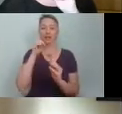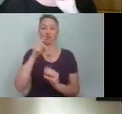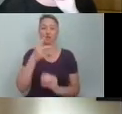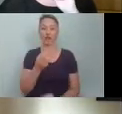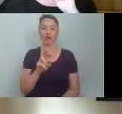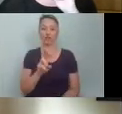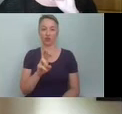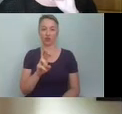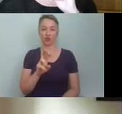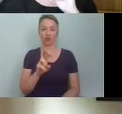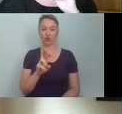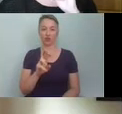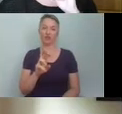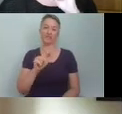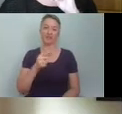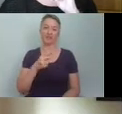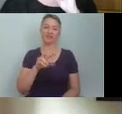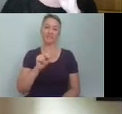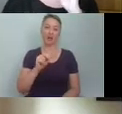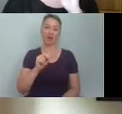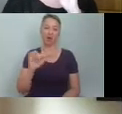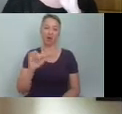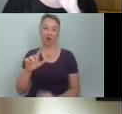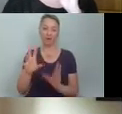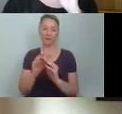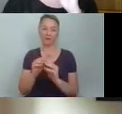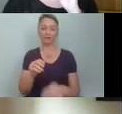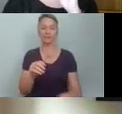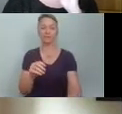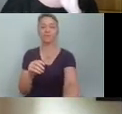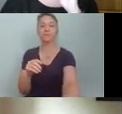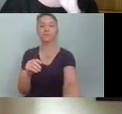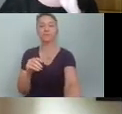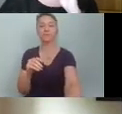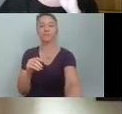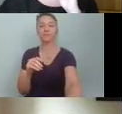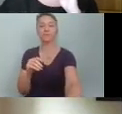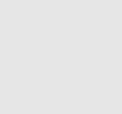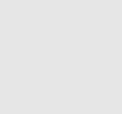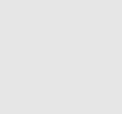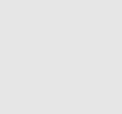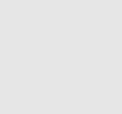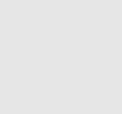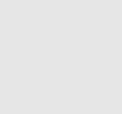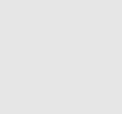Resources Town Hall. As you all know, we had previously done forums